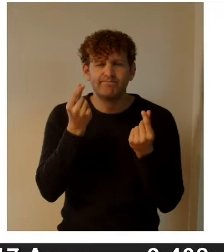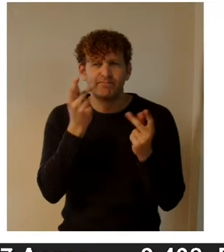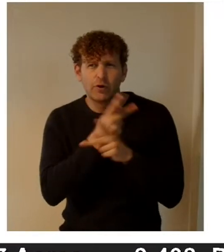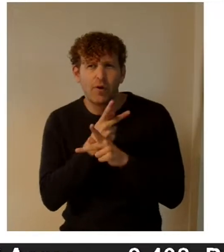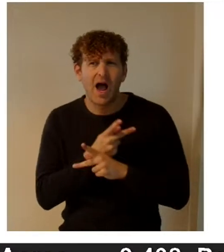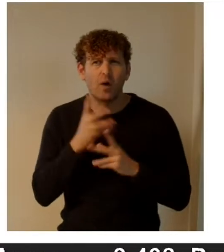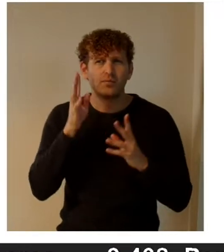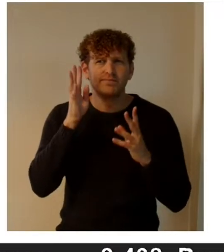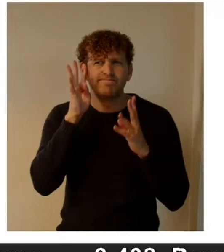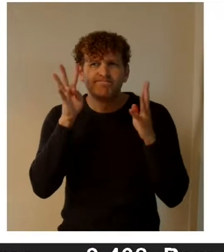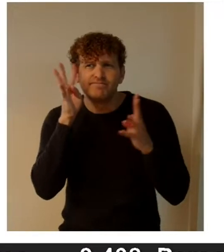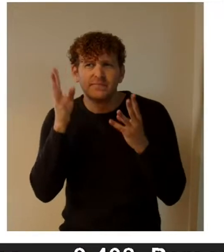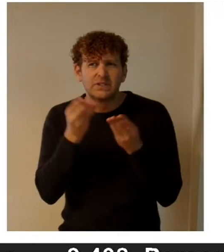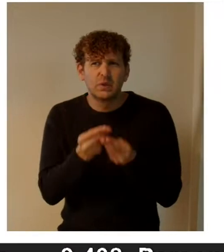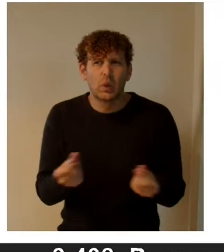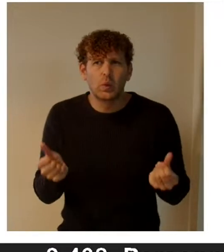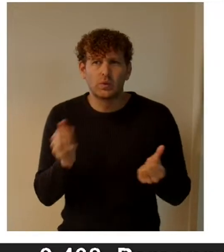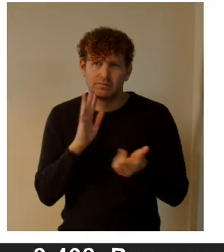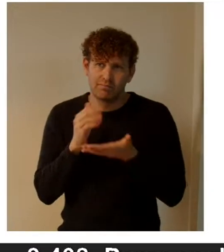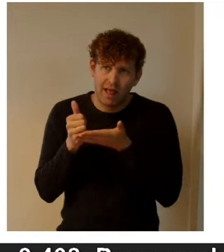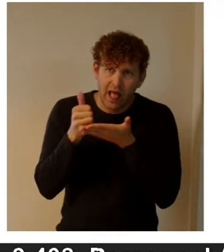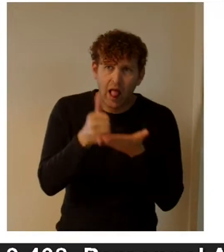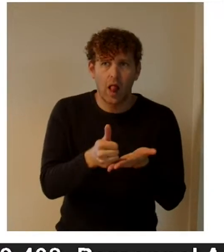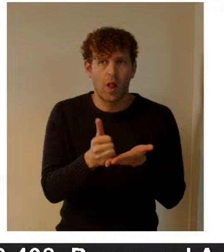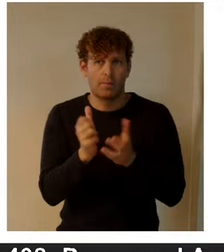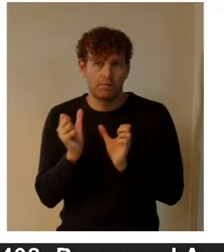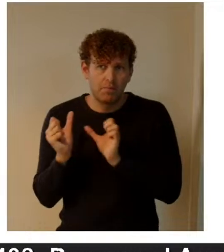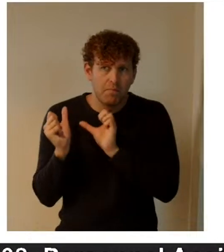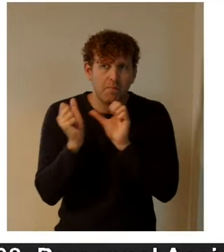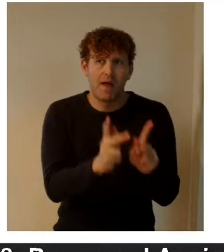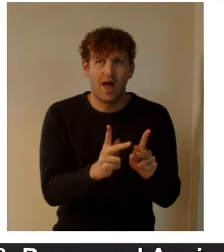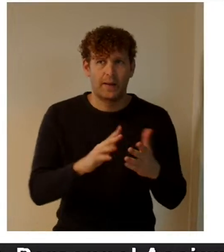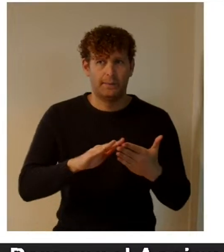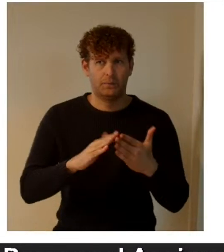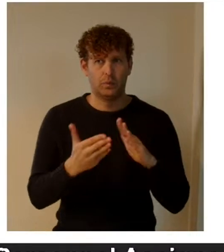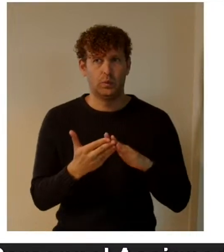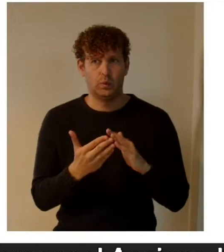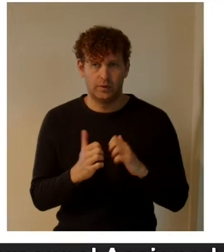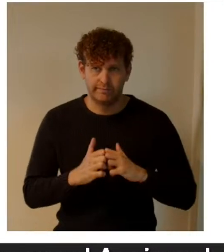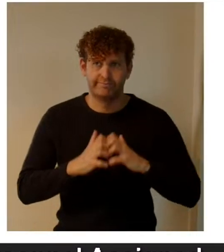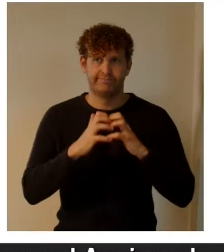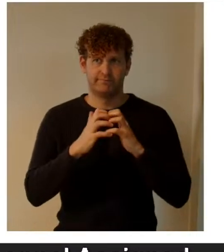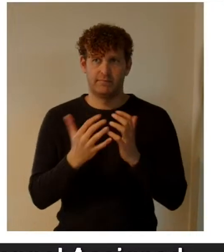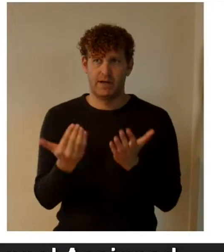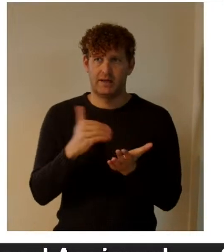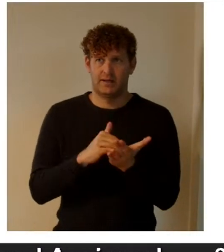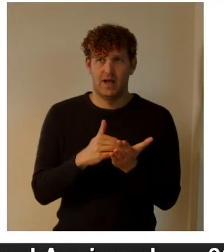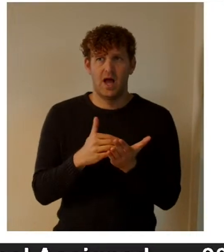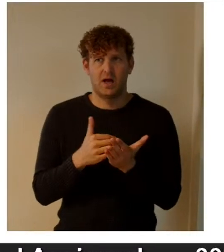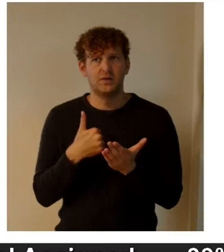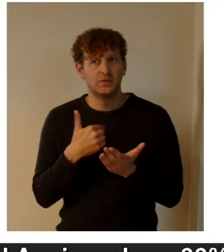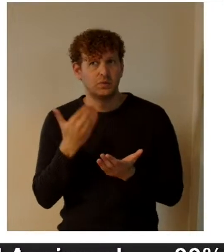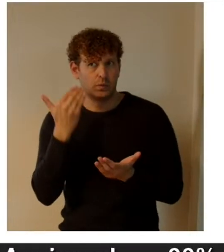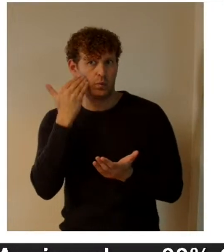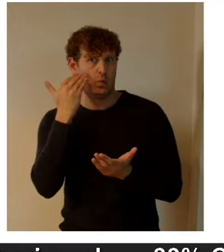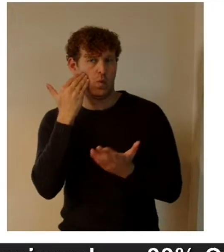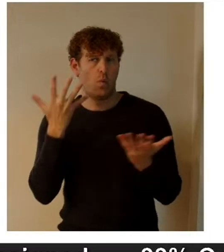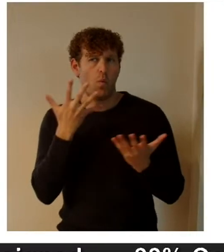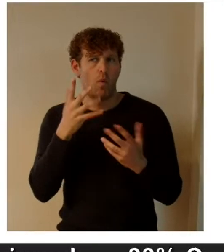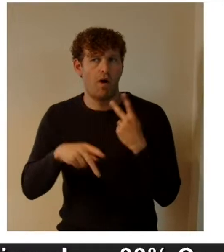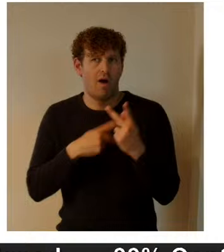to their communities. People need help, and they need to know what kind of support they are going to